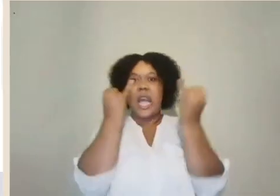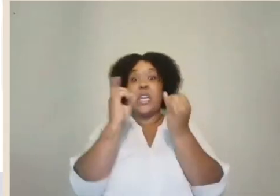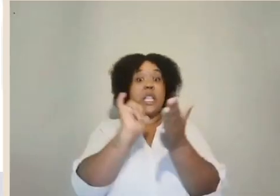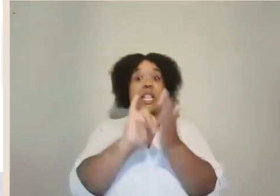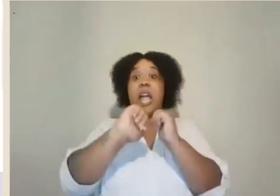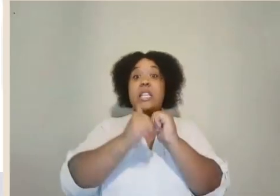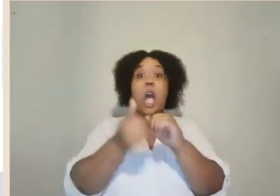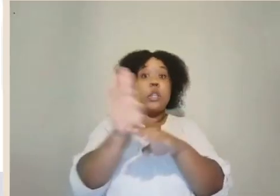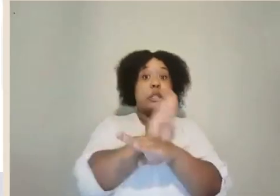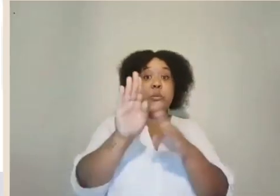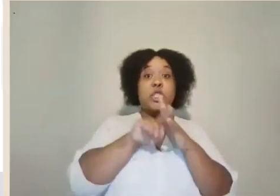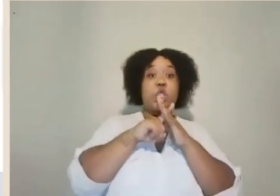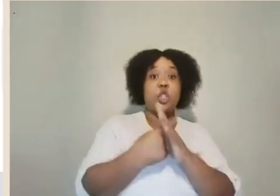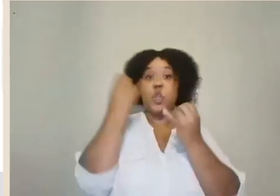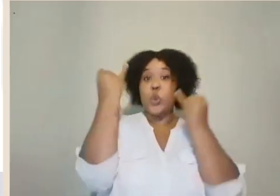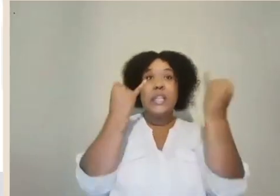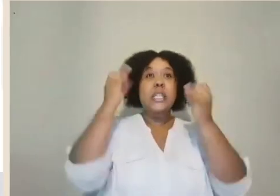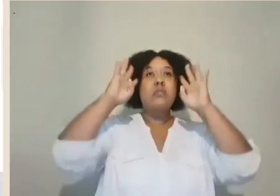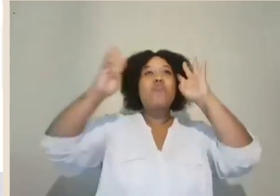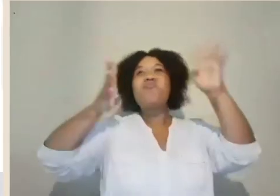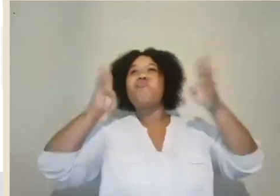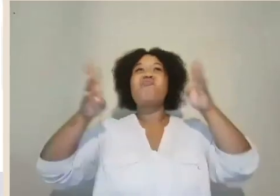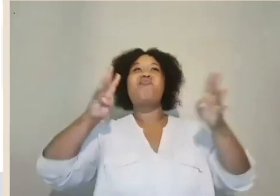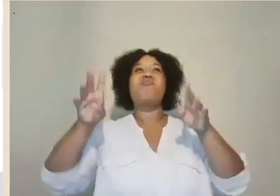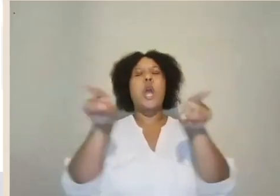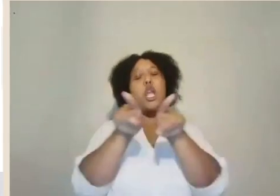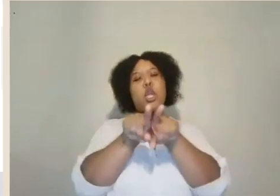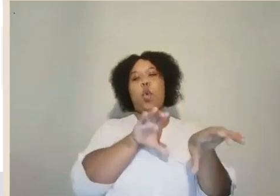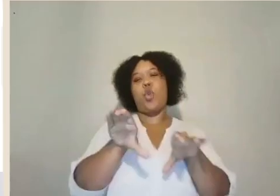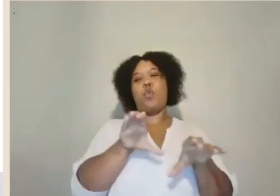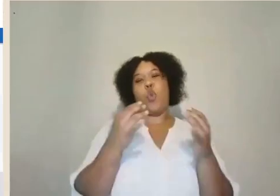starts of ideas like this and brainstorming sessions similar to what we're doing today.